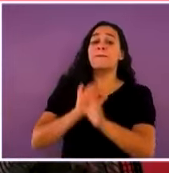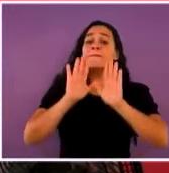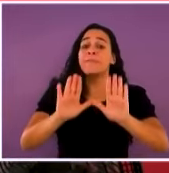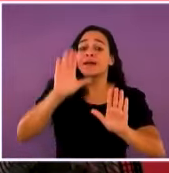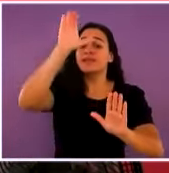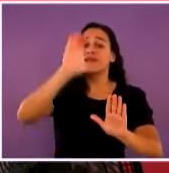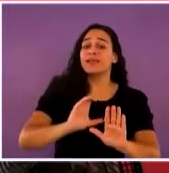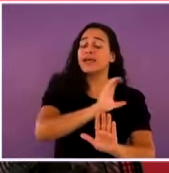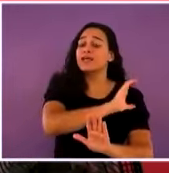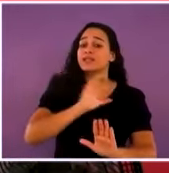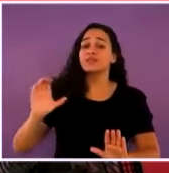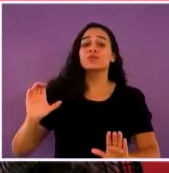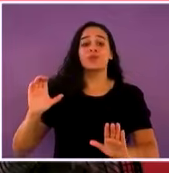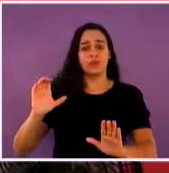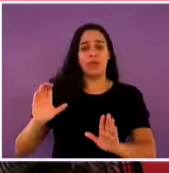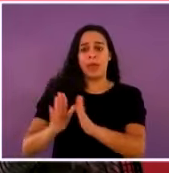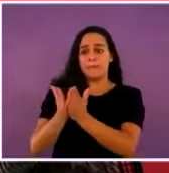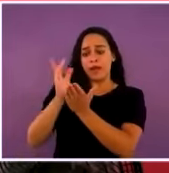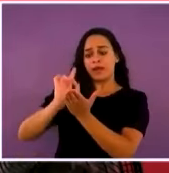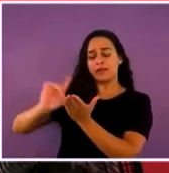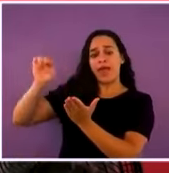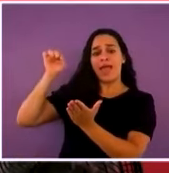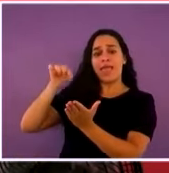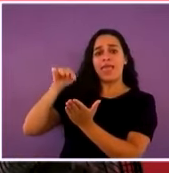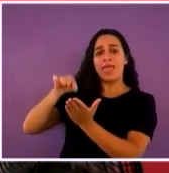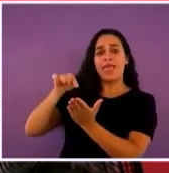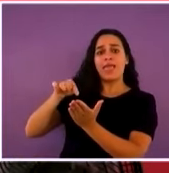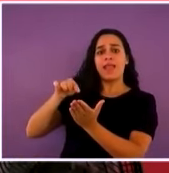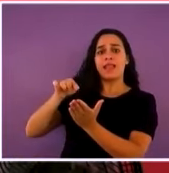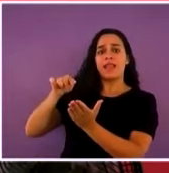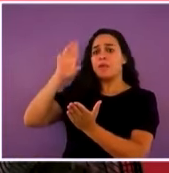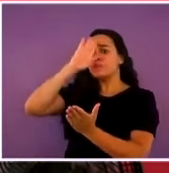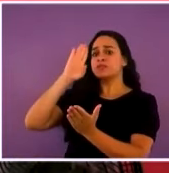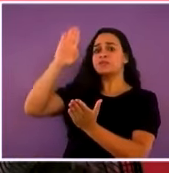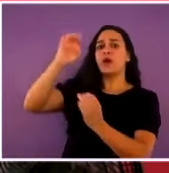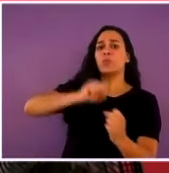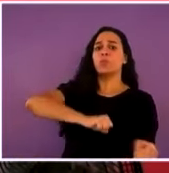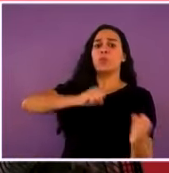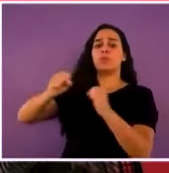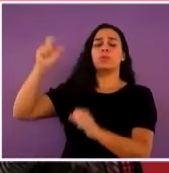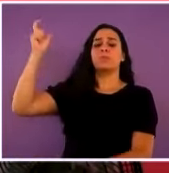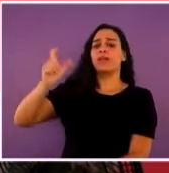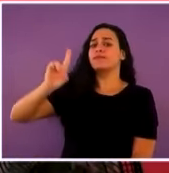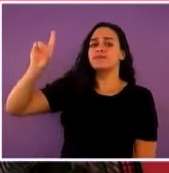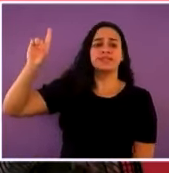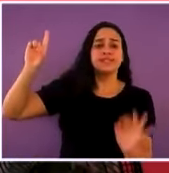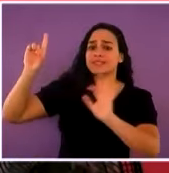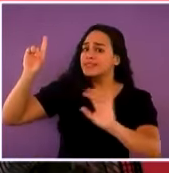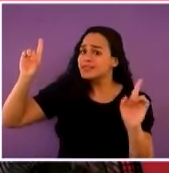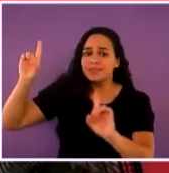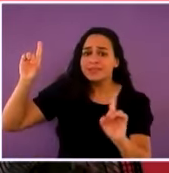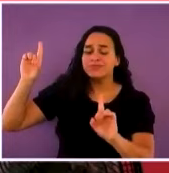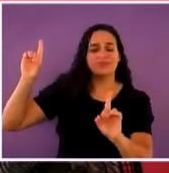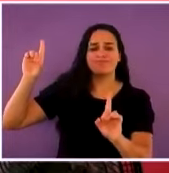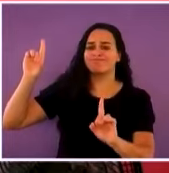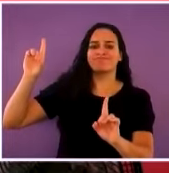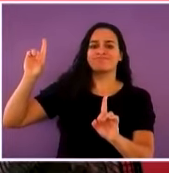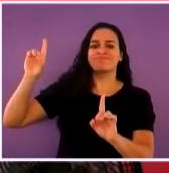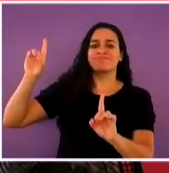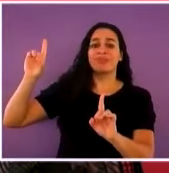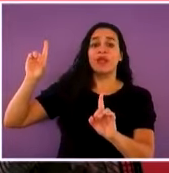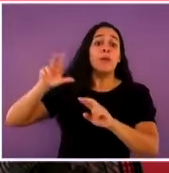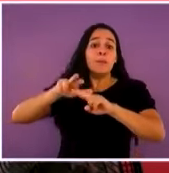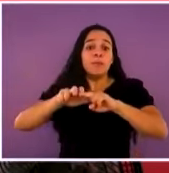Igreja Católica não tem a Bíblia como a sua autoridade final. And so mission is understood very differently. Por isso,